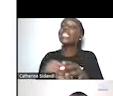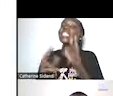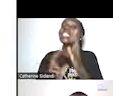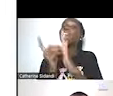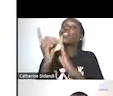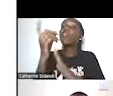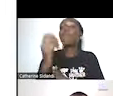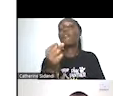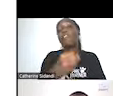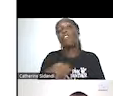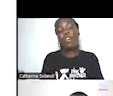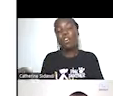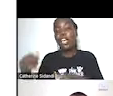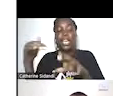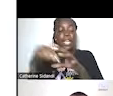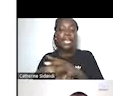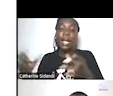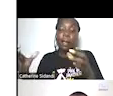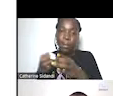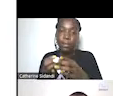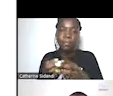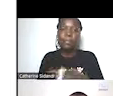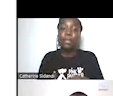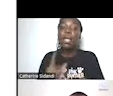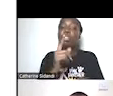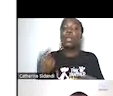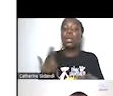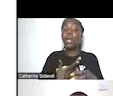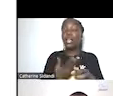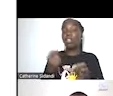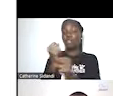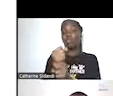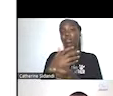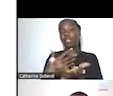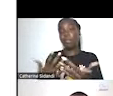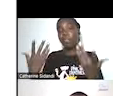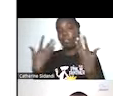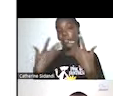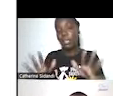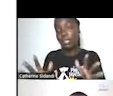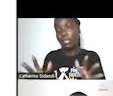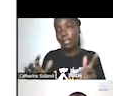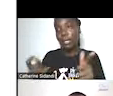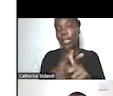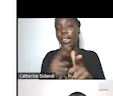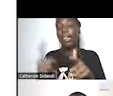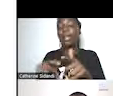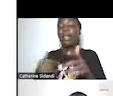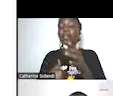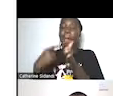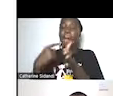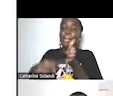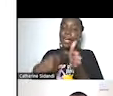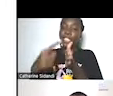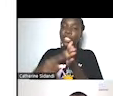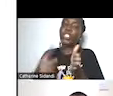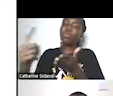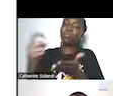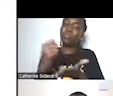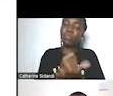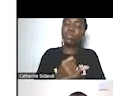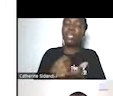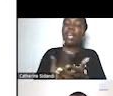are having, this is where we are having now the machines coming in that are able to do what human beings could